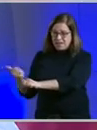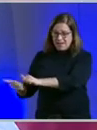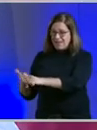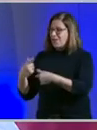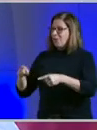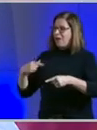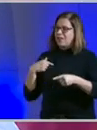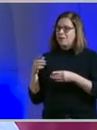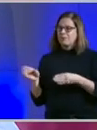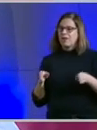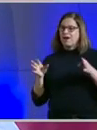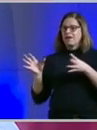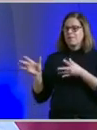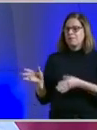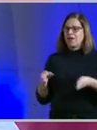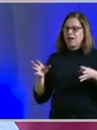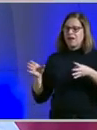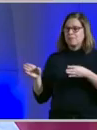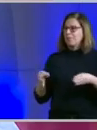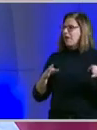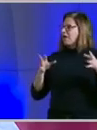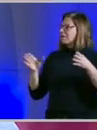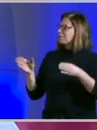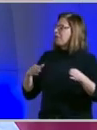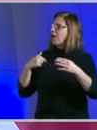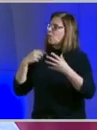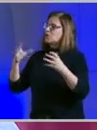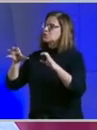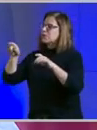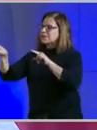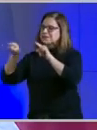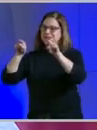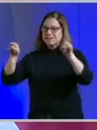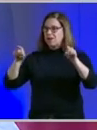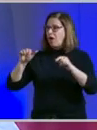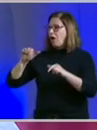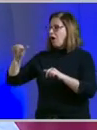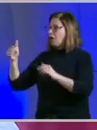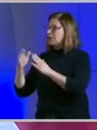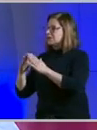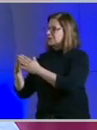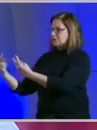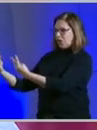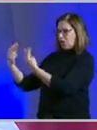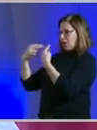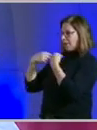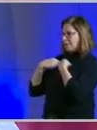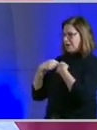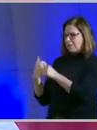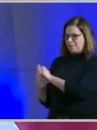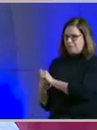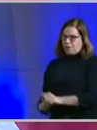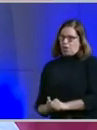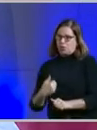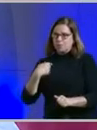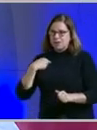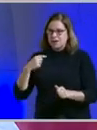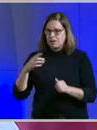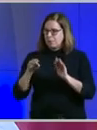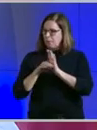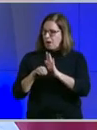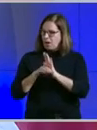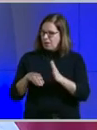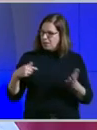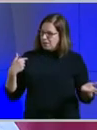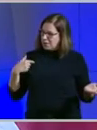world are looking at what we're doing, and it is about setting priorities, which is done very, very well by the mayor and yourself and